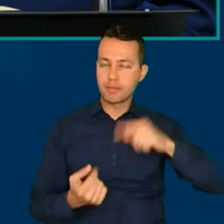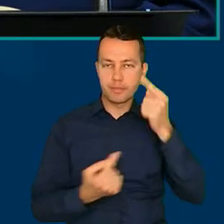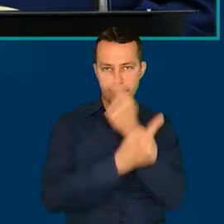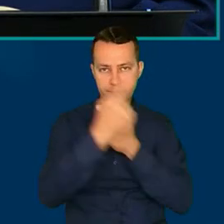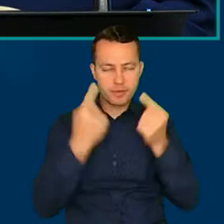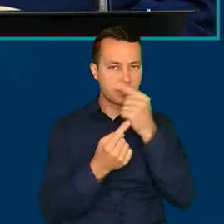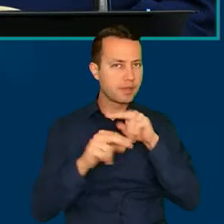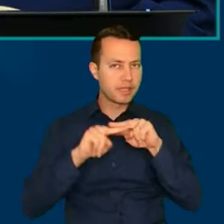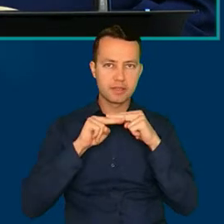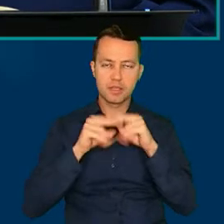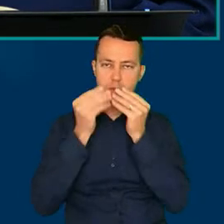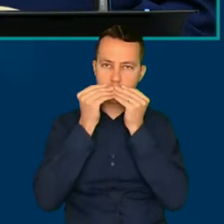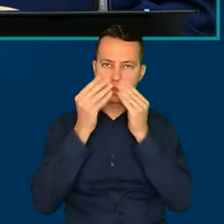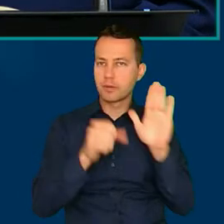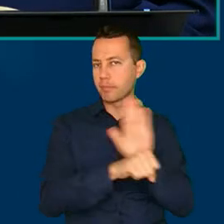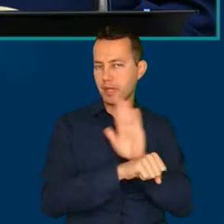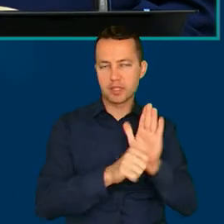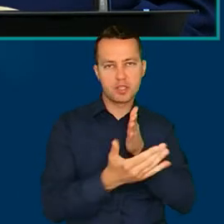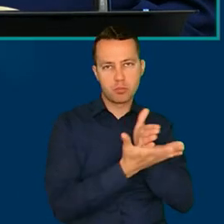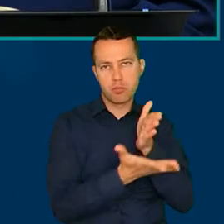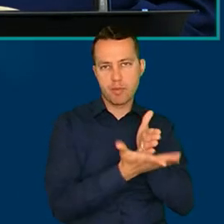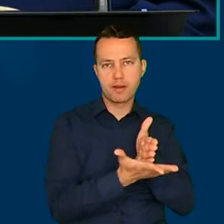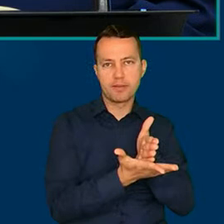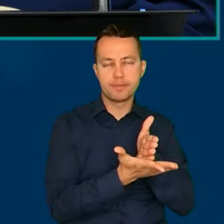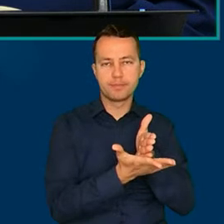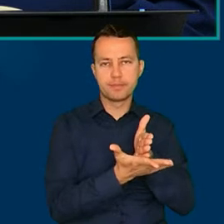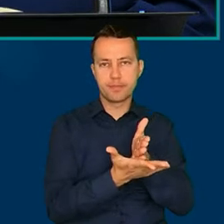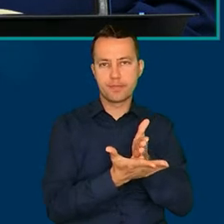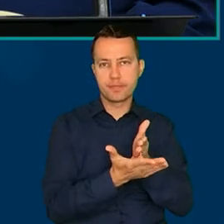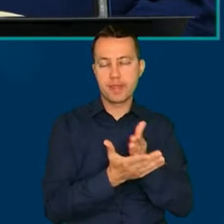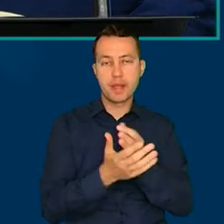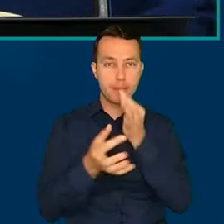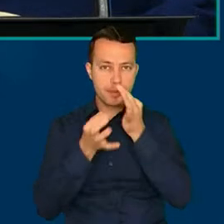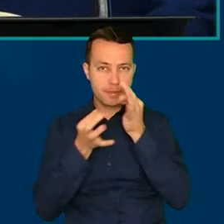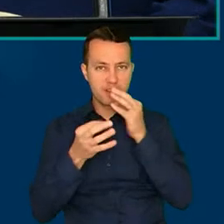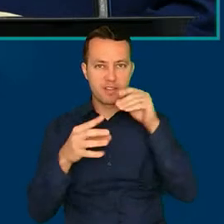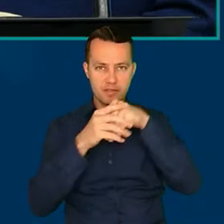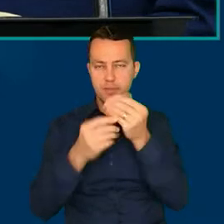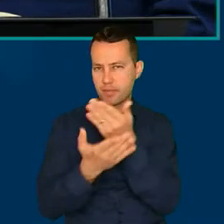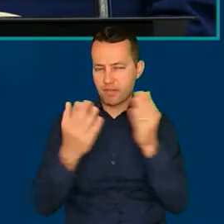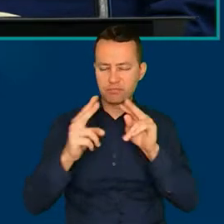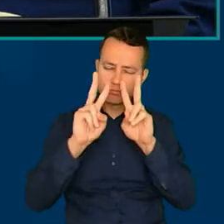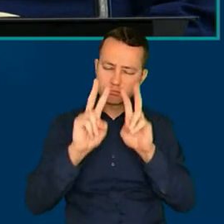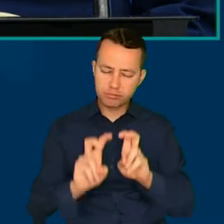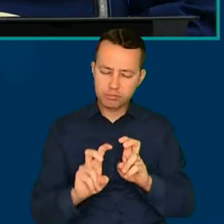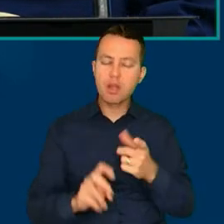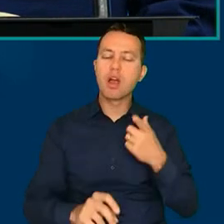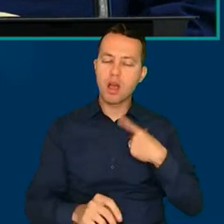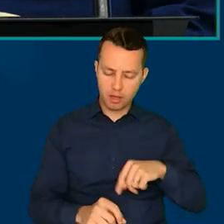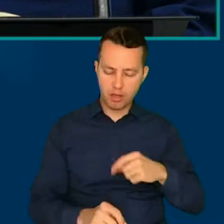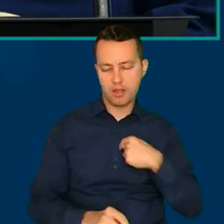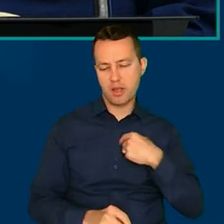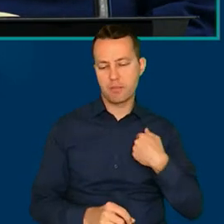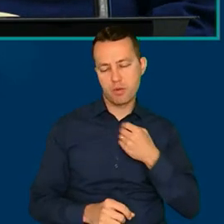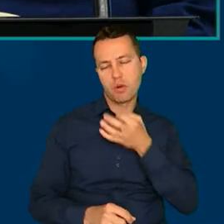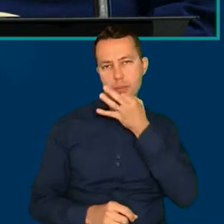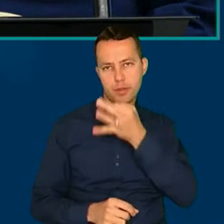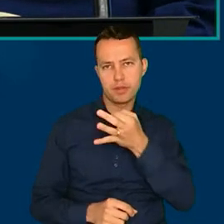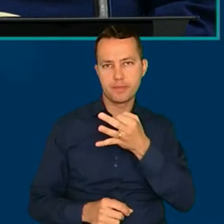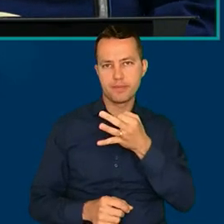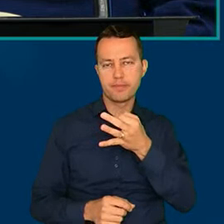and answers, which is a great tool for the business, because among those questions you can find the questions that you may